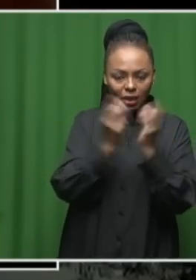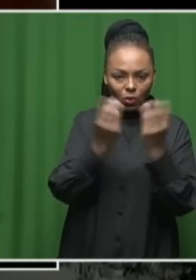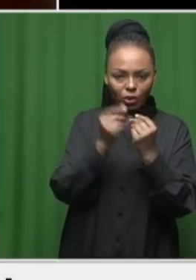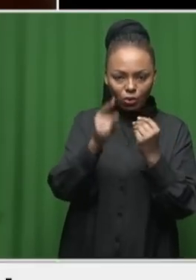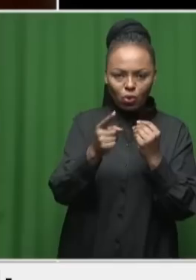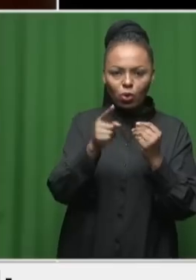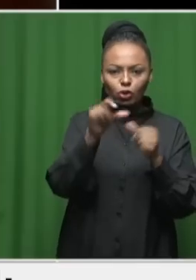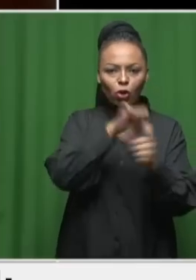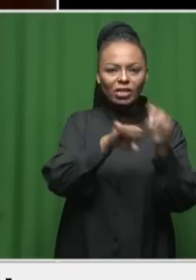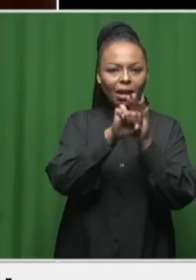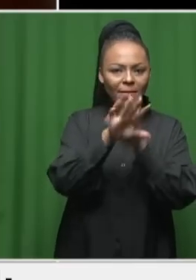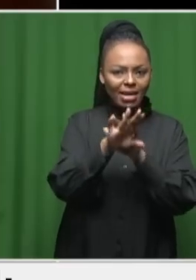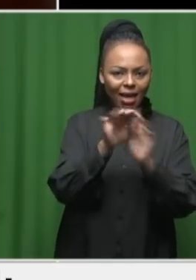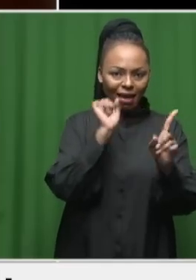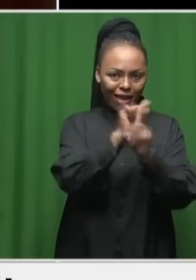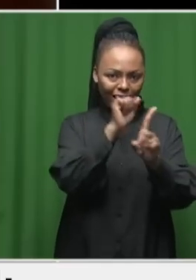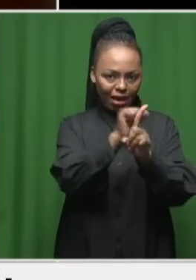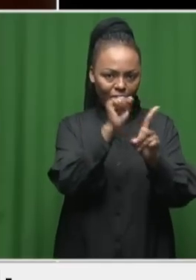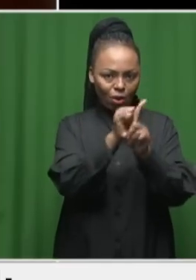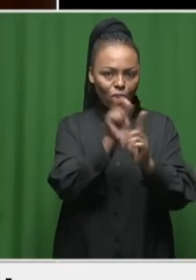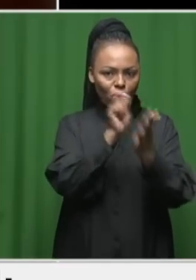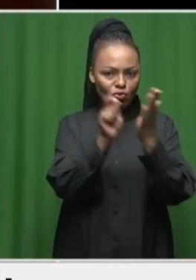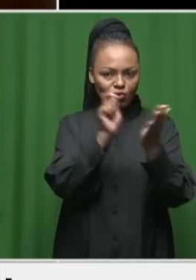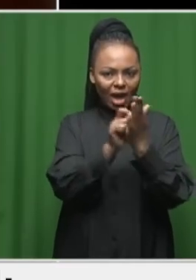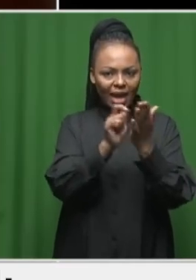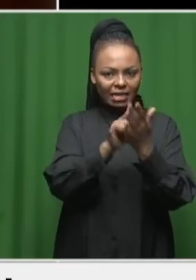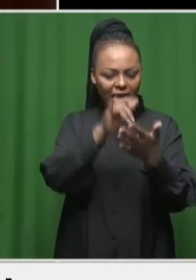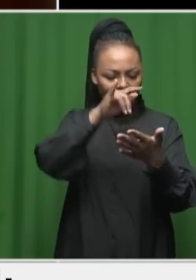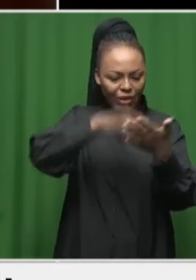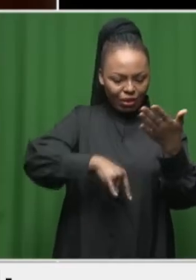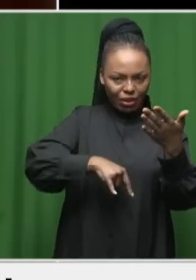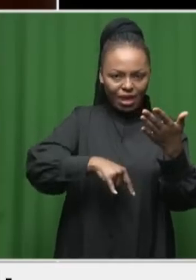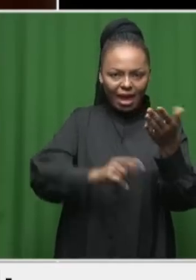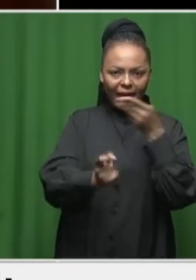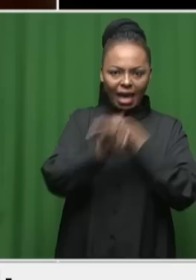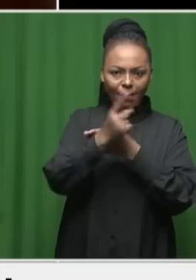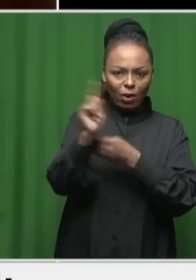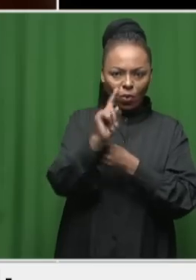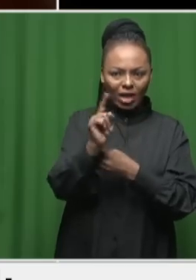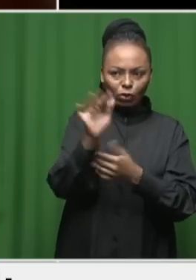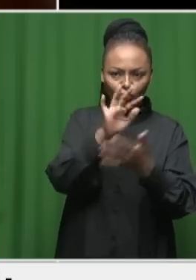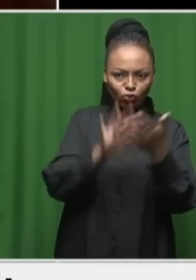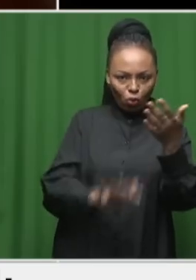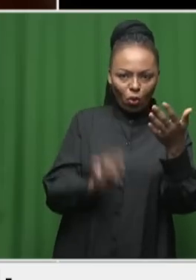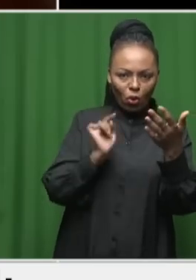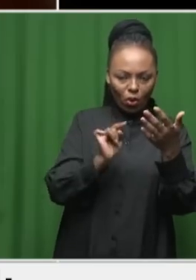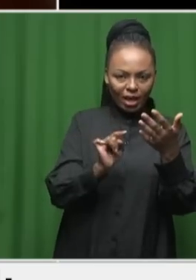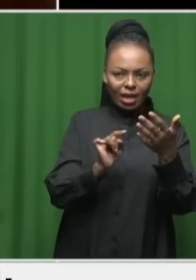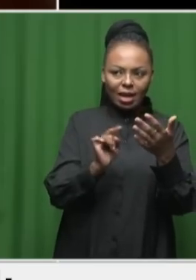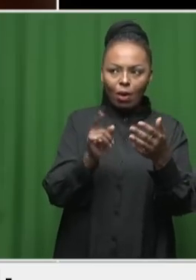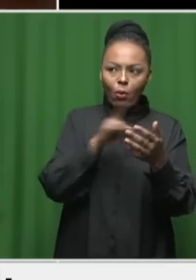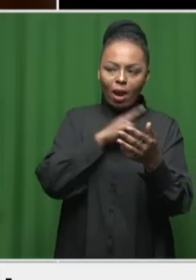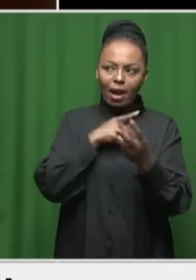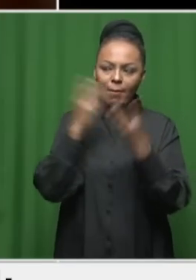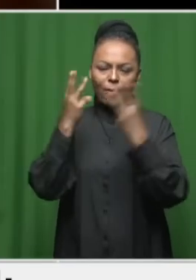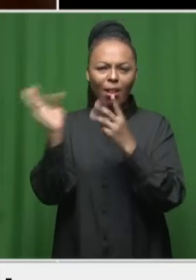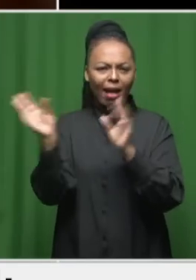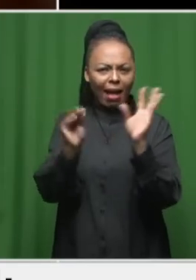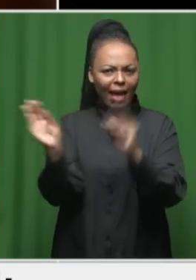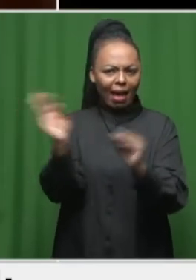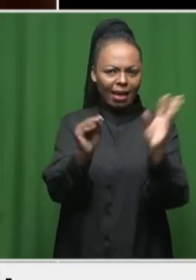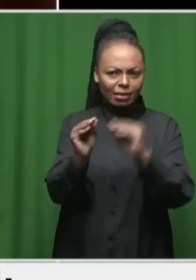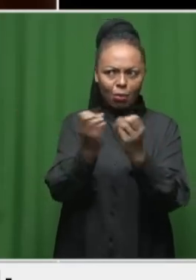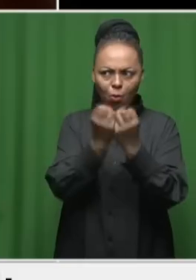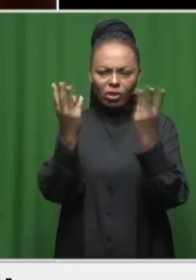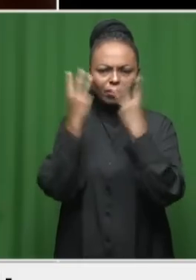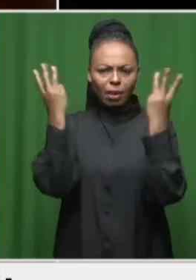media that you actually wrote a thread of what you thought happened there, given what people were asking. And many people